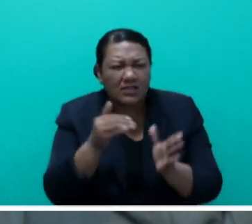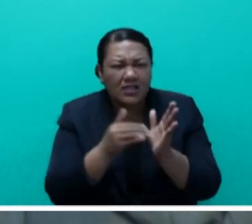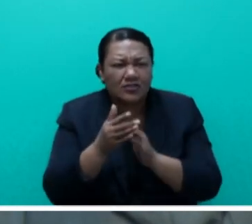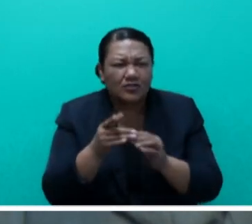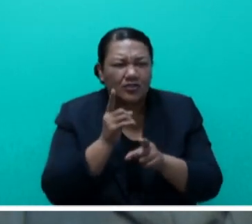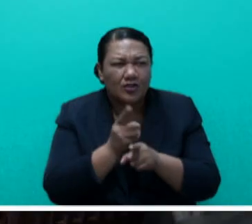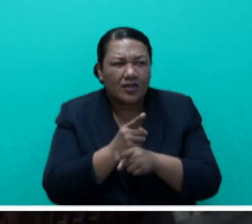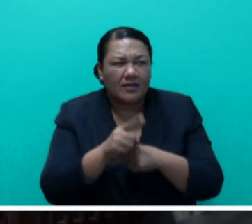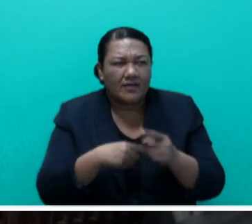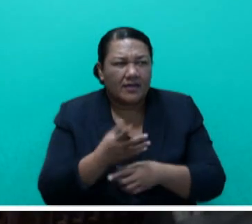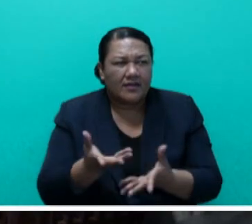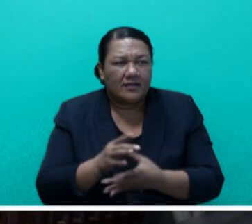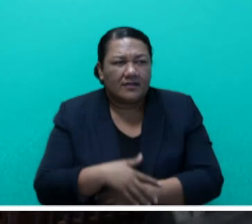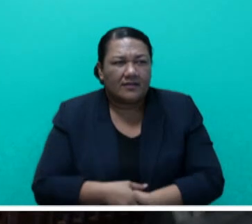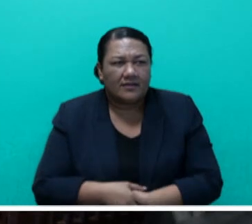Okay.